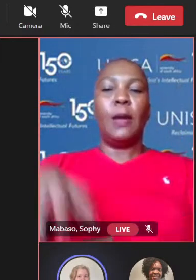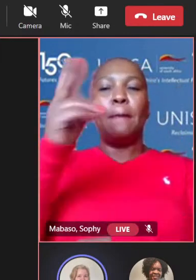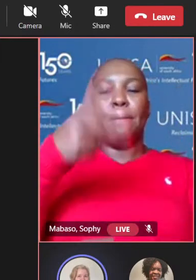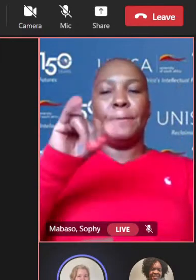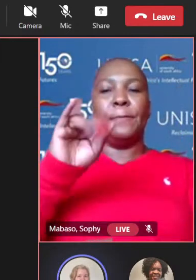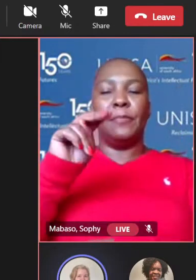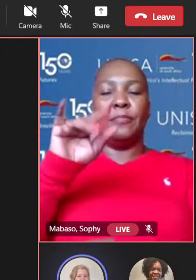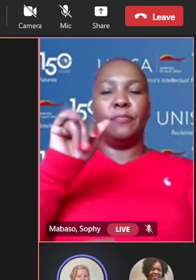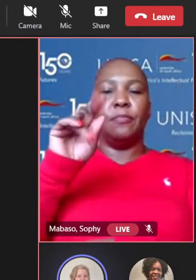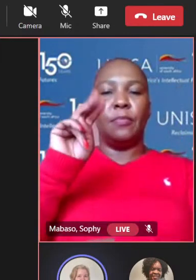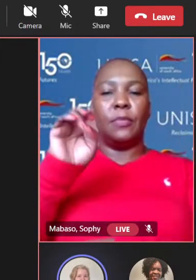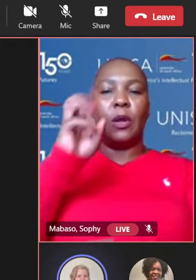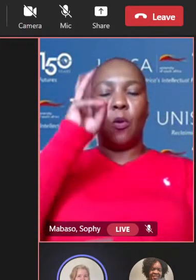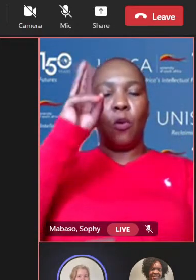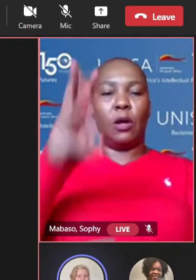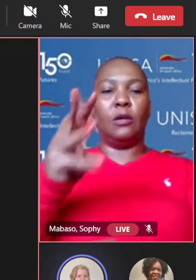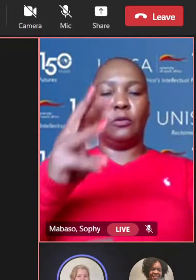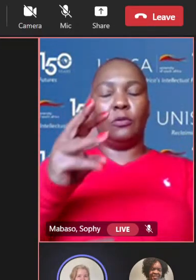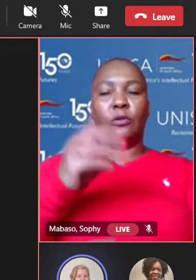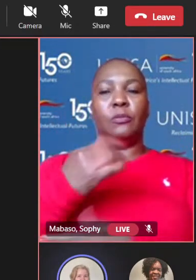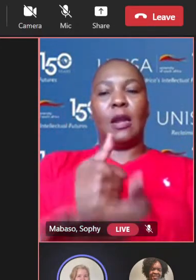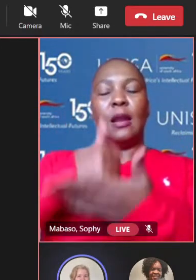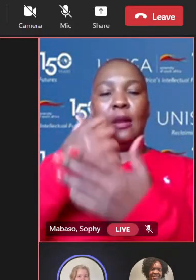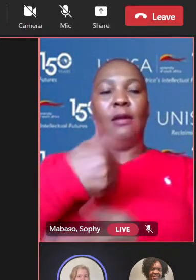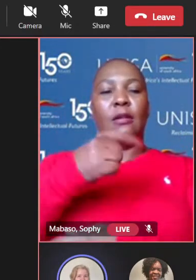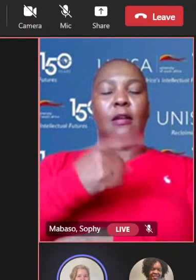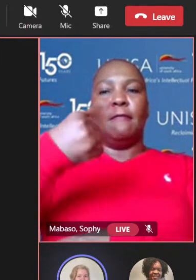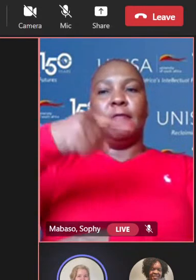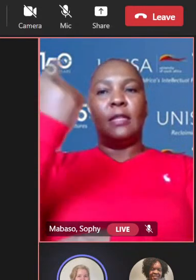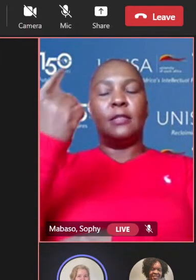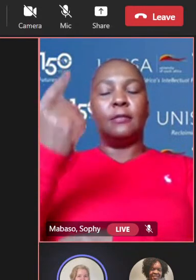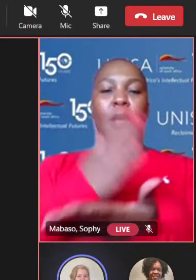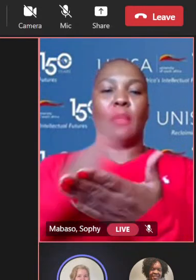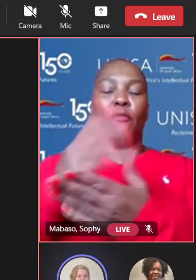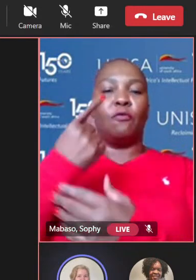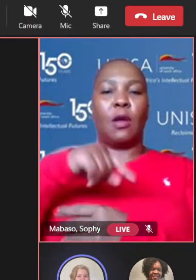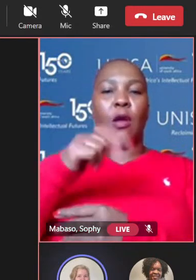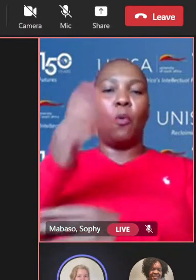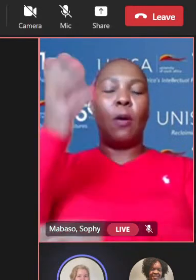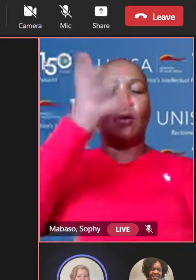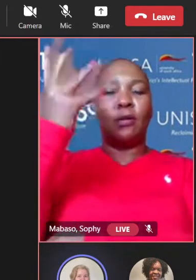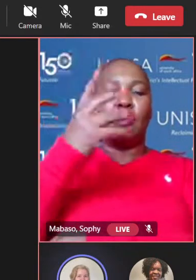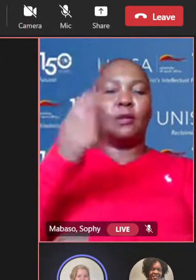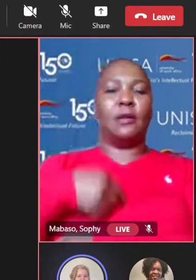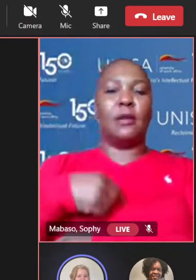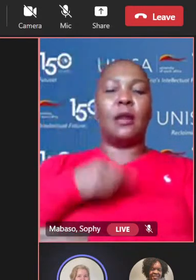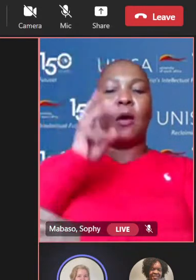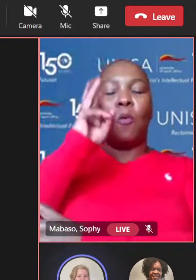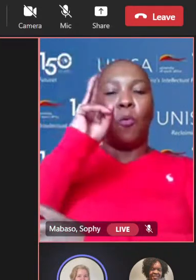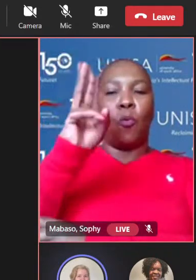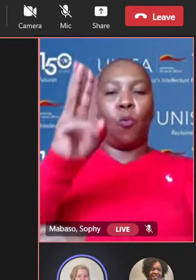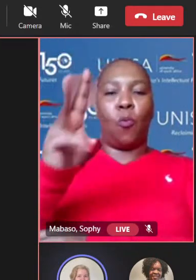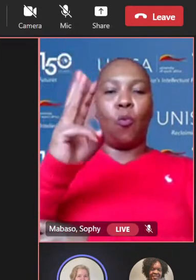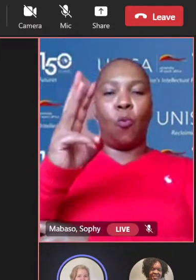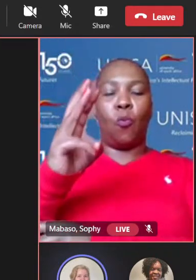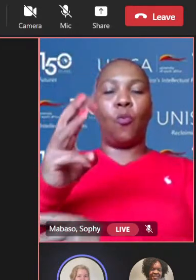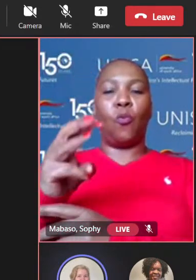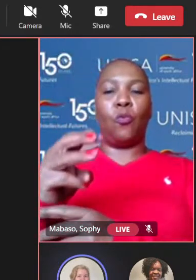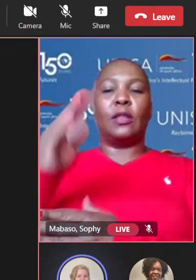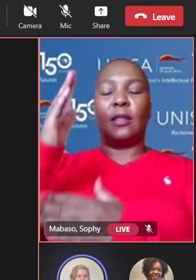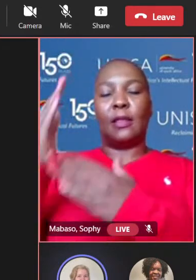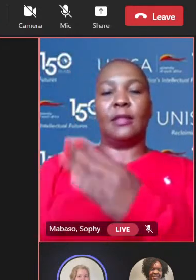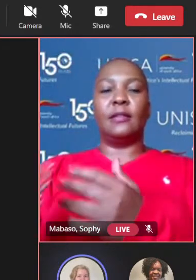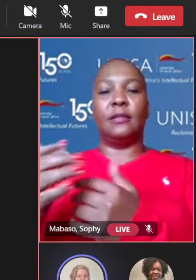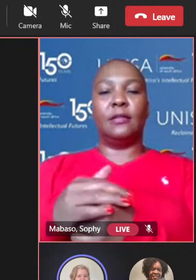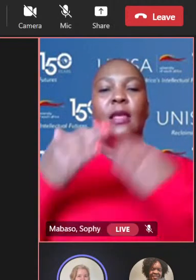be taking us through the first part of our presentation, and then I will take over from him halfway. Thank